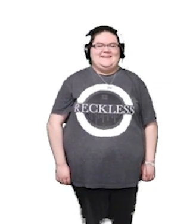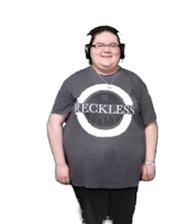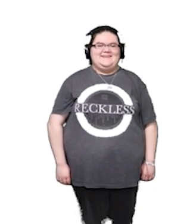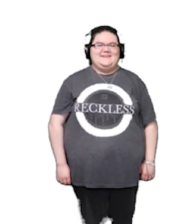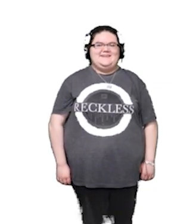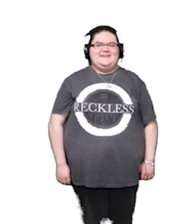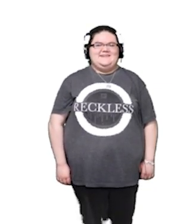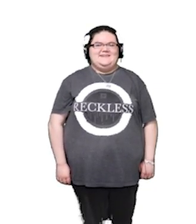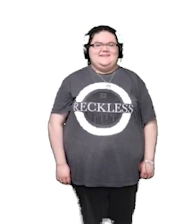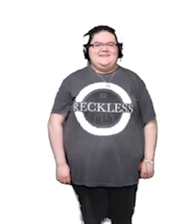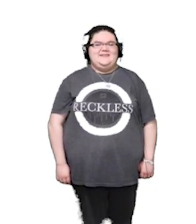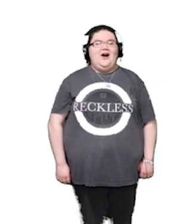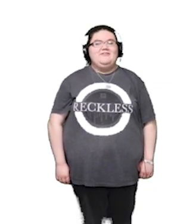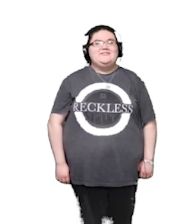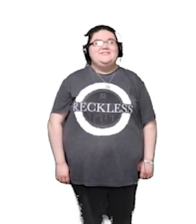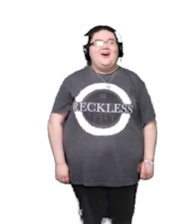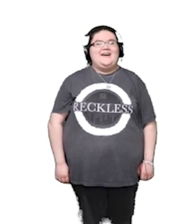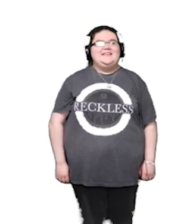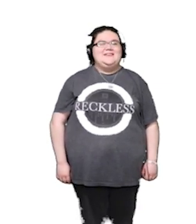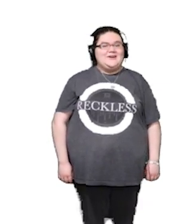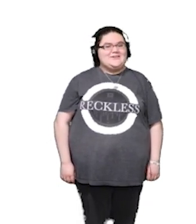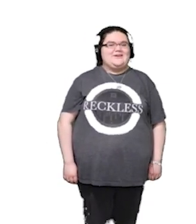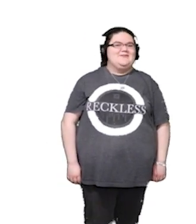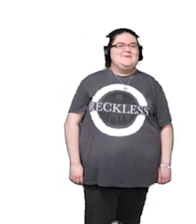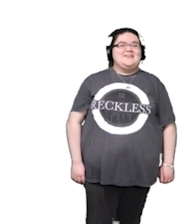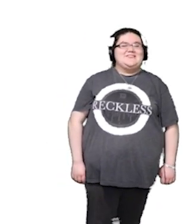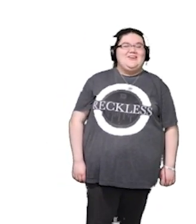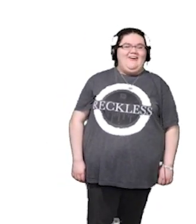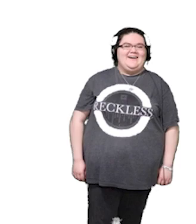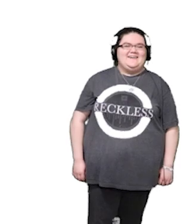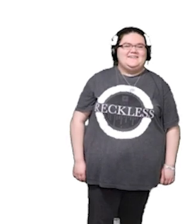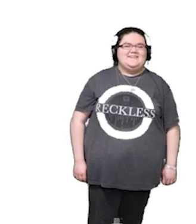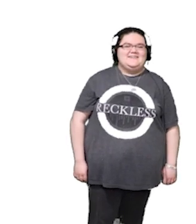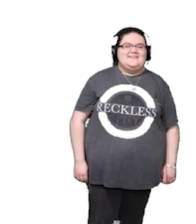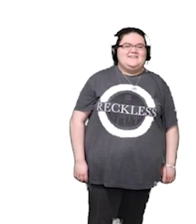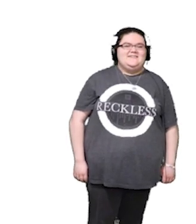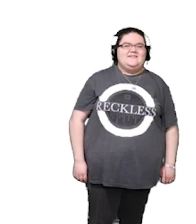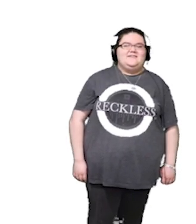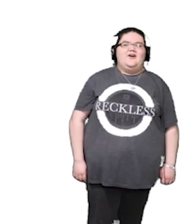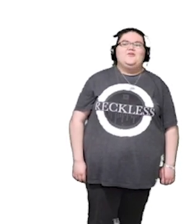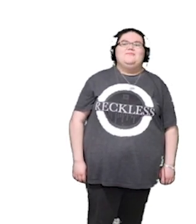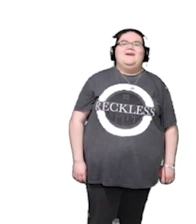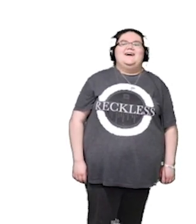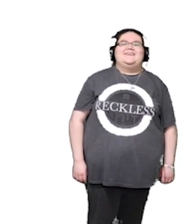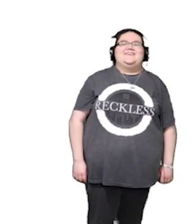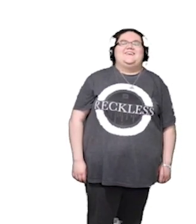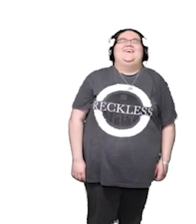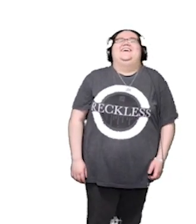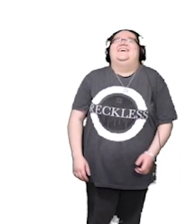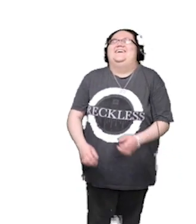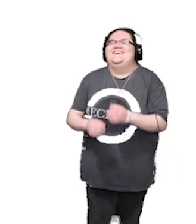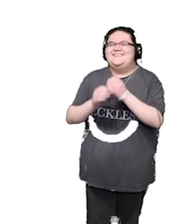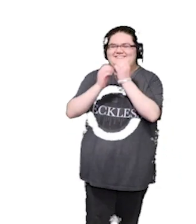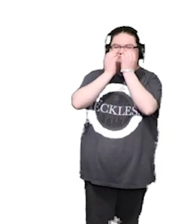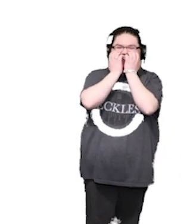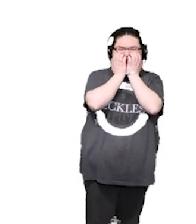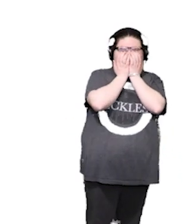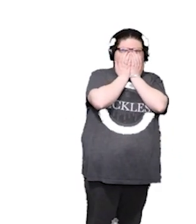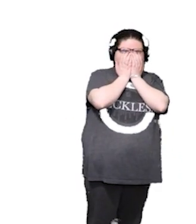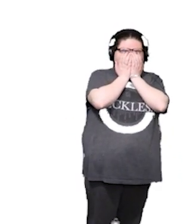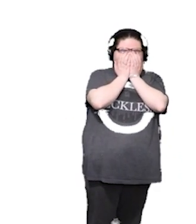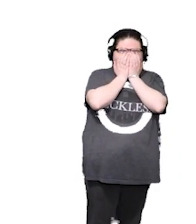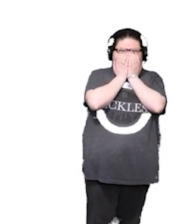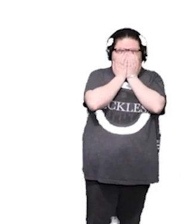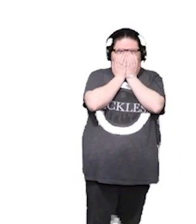fan. Oh, it's a fan, bruv. No, it's not. It looks like one, but it's stand not. Stand in front of it. I bet you'll be cold. Oh, my God. So what do you think they put on, like,